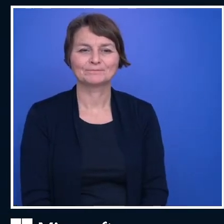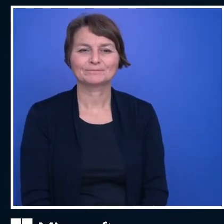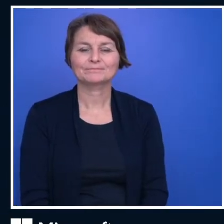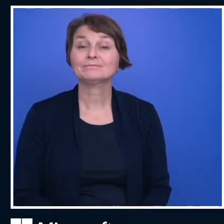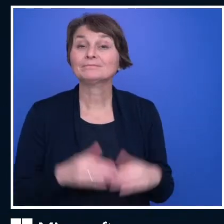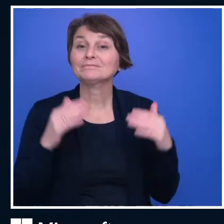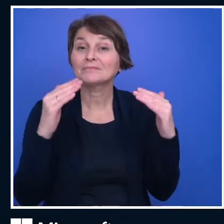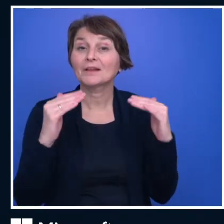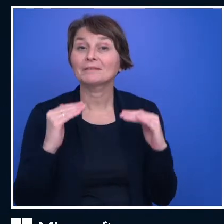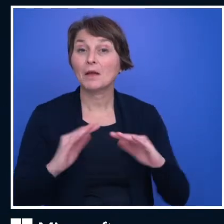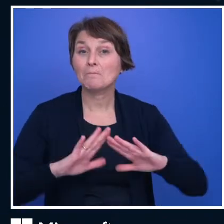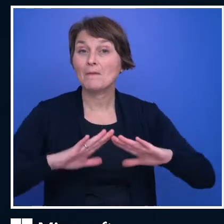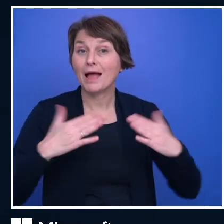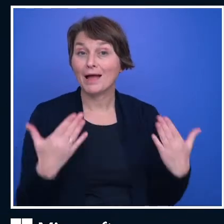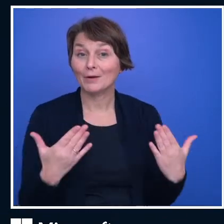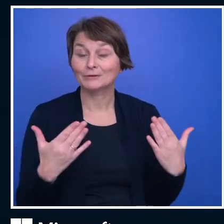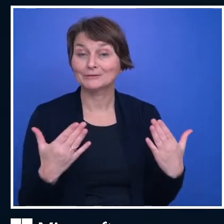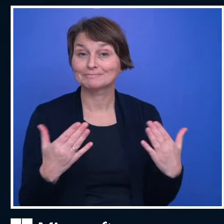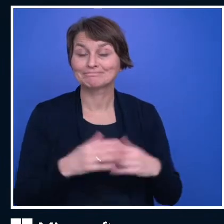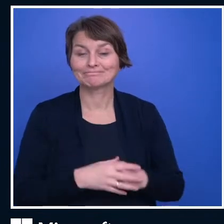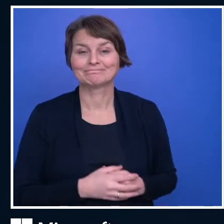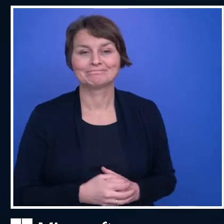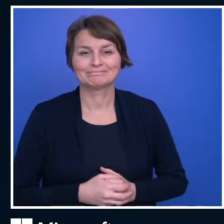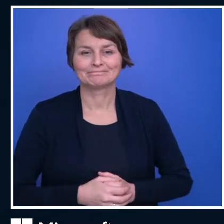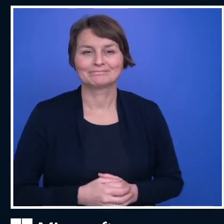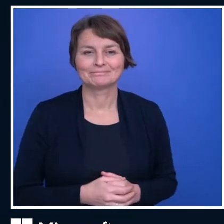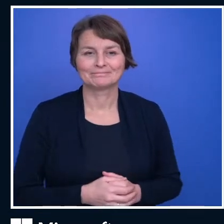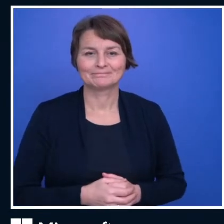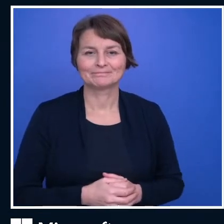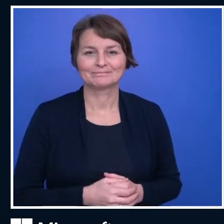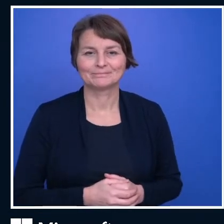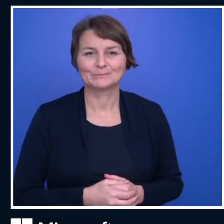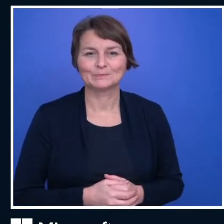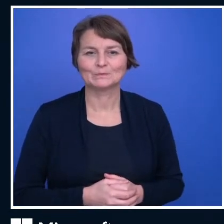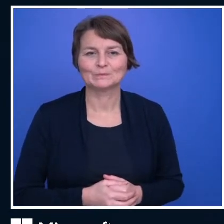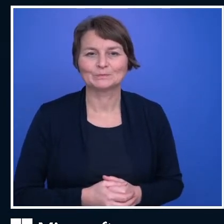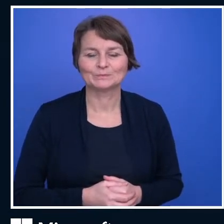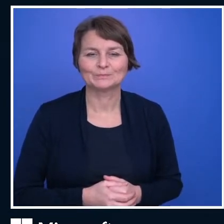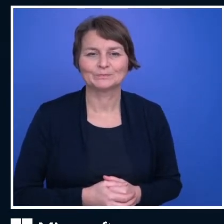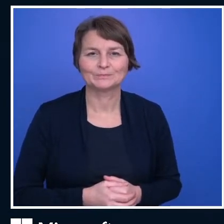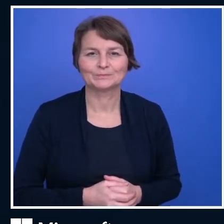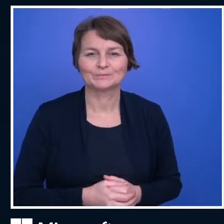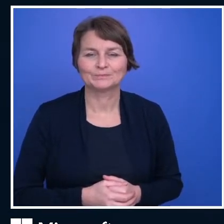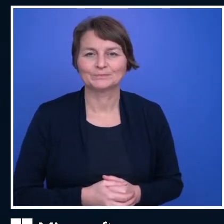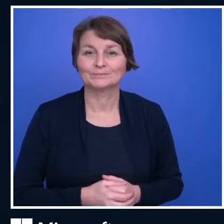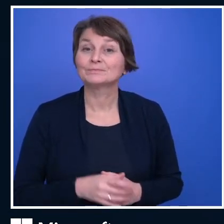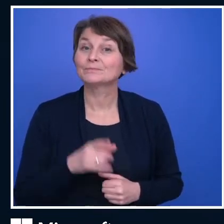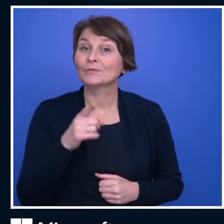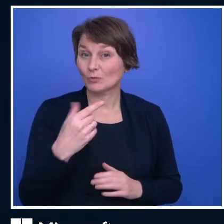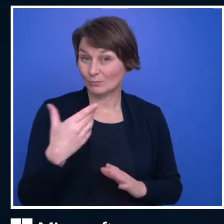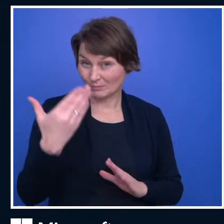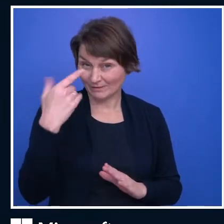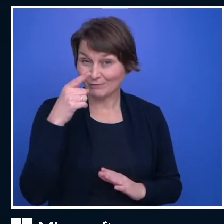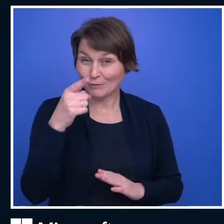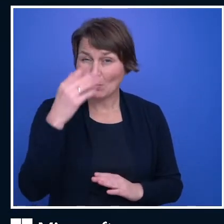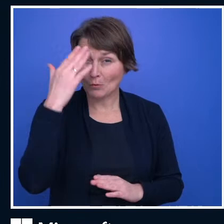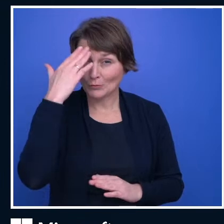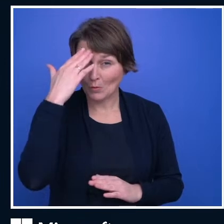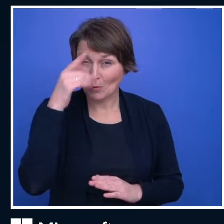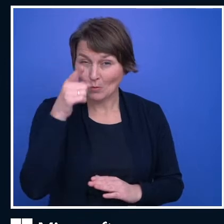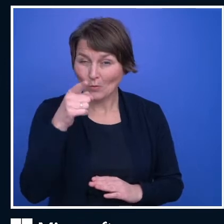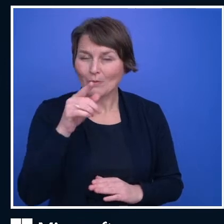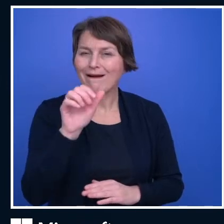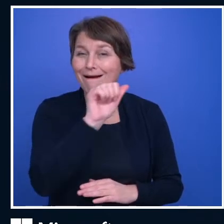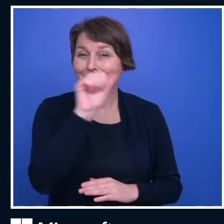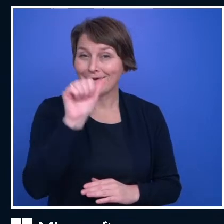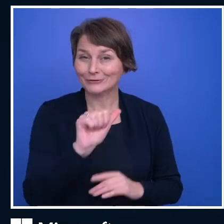OCR API in Jupyter Networks on Visual Studio Code? So if you worked with Azure before, you would know that you need to get a